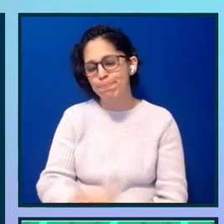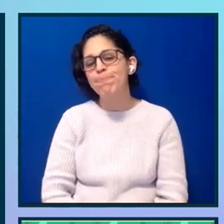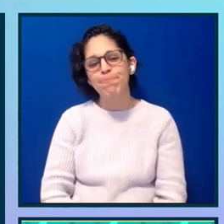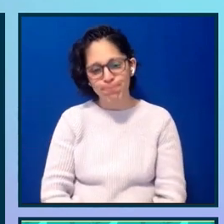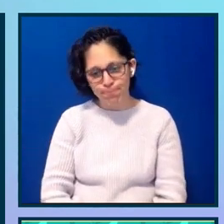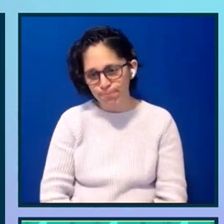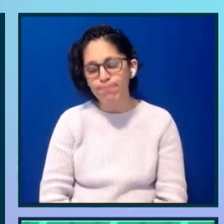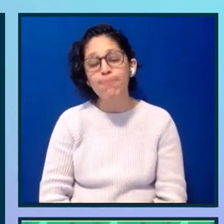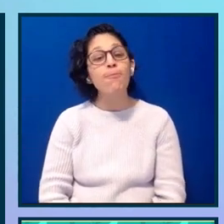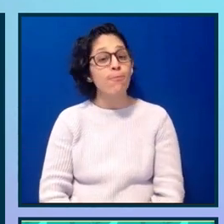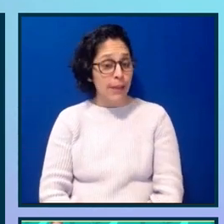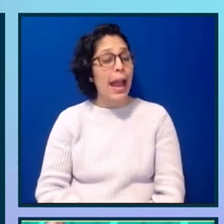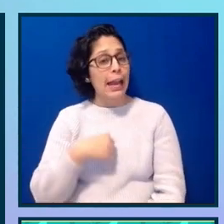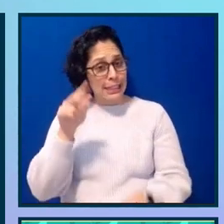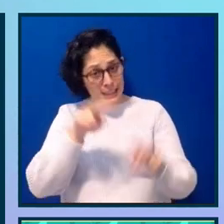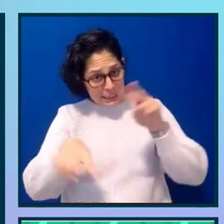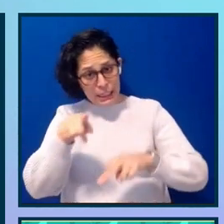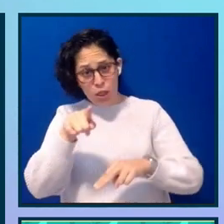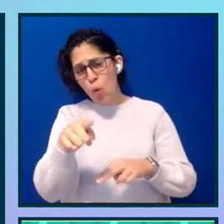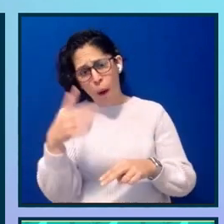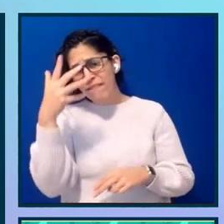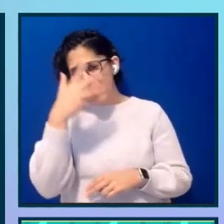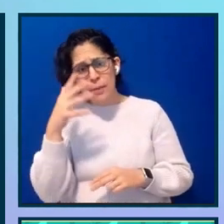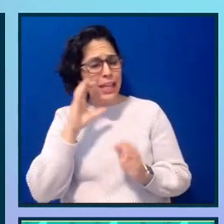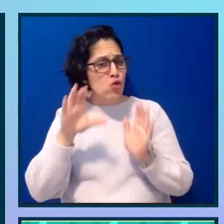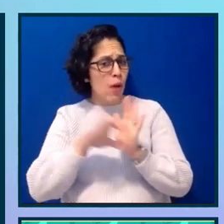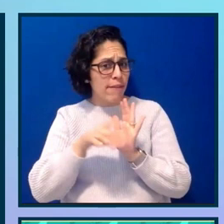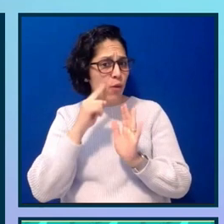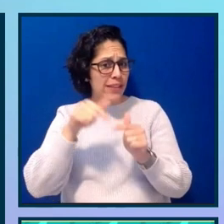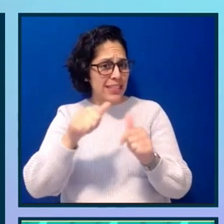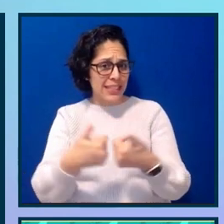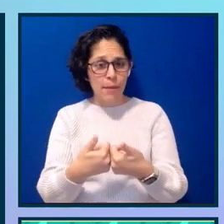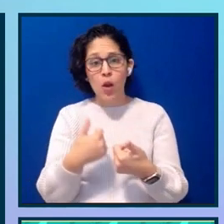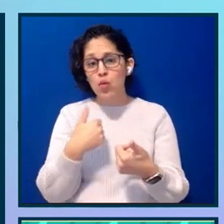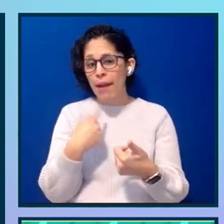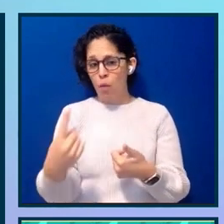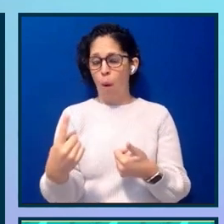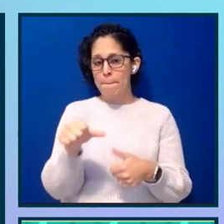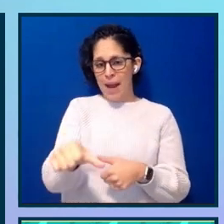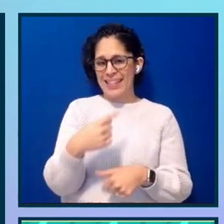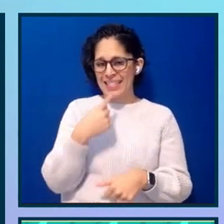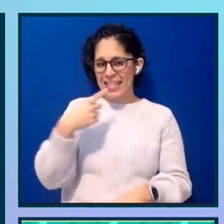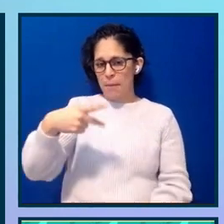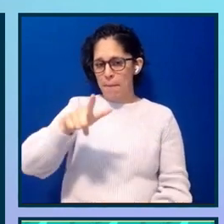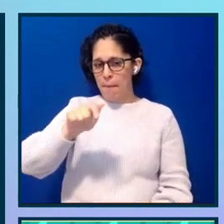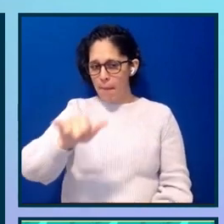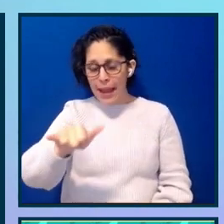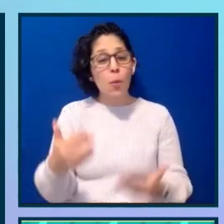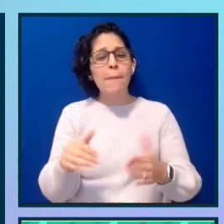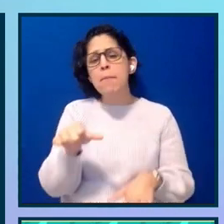can see on this page, it's basically a graphic for the game, and then there's a giant button that says play. So maybe we can get to the